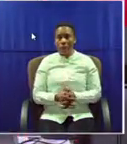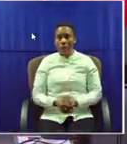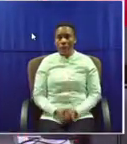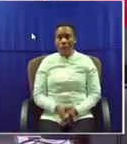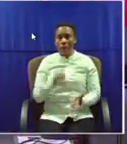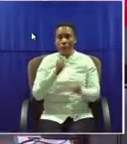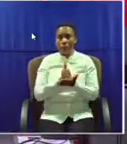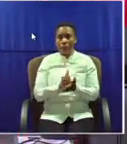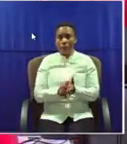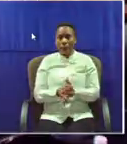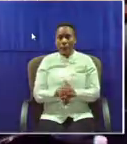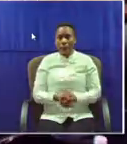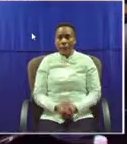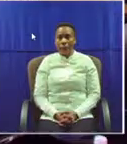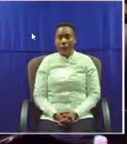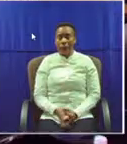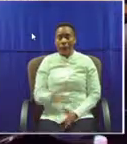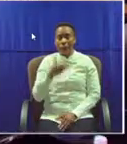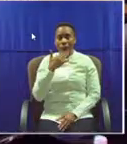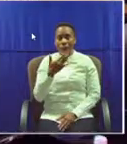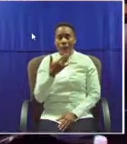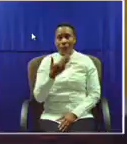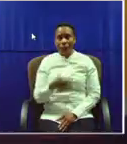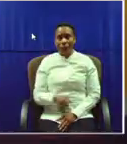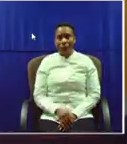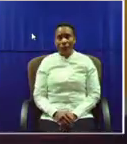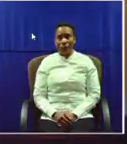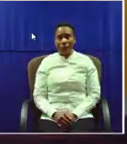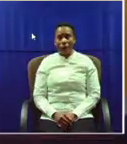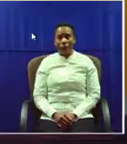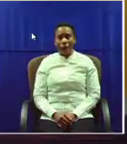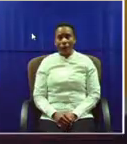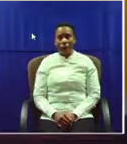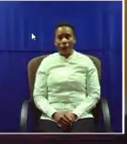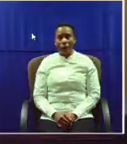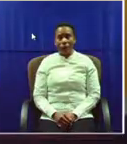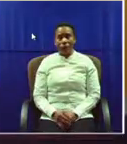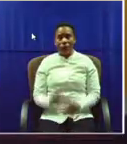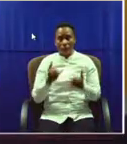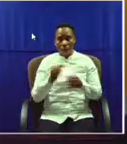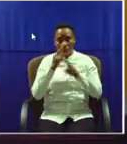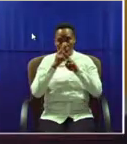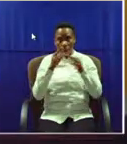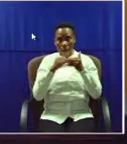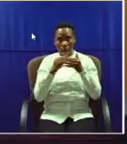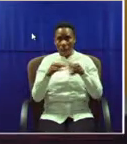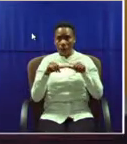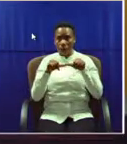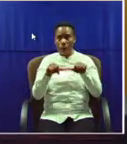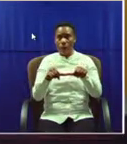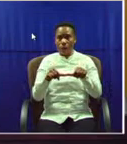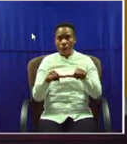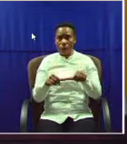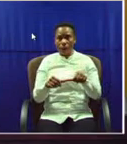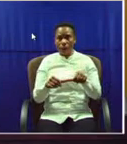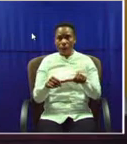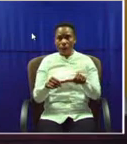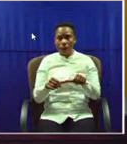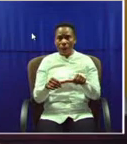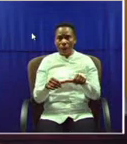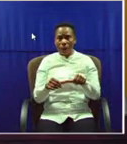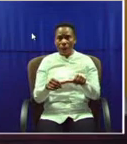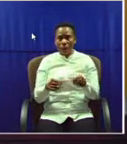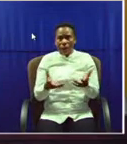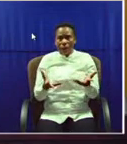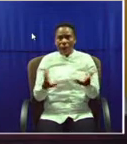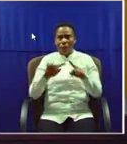Sit down. Thank you. Thank you. Now, Honorable Members, we continue. No, Speaker. Order, Speaker. On a